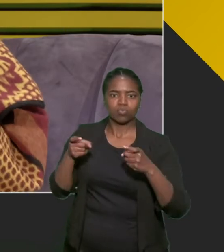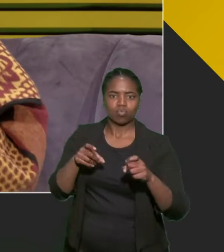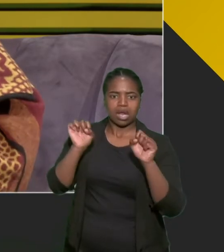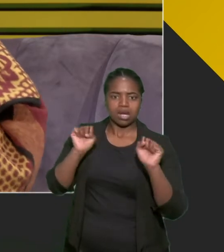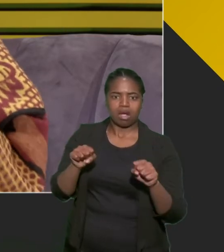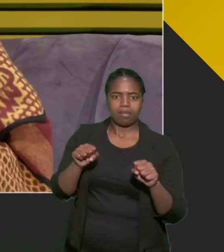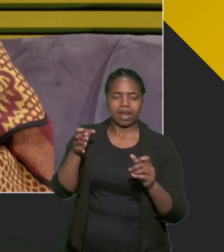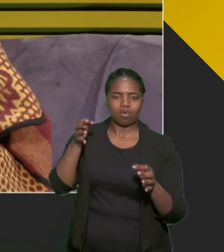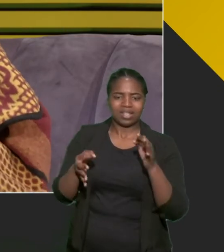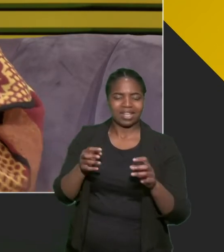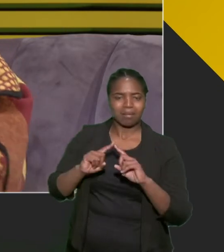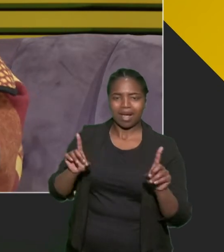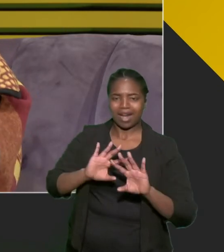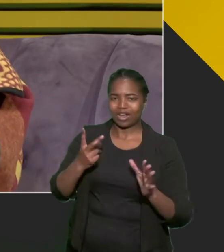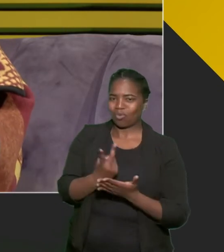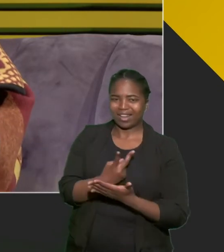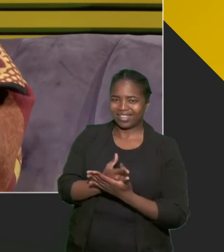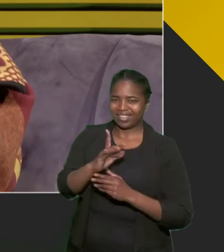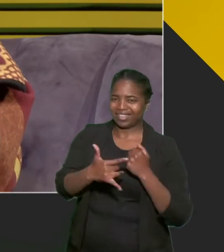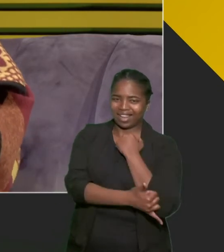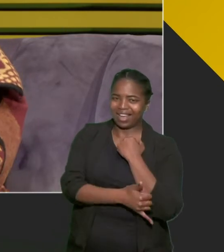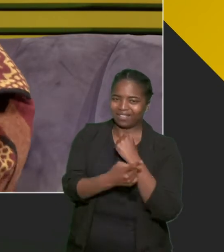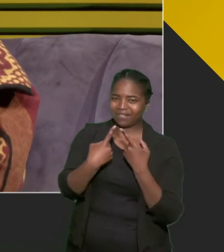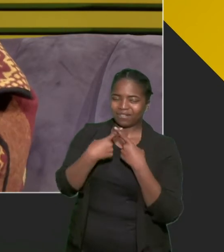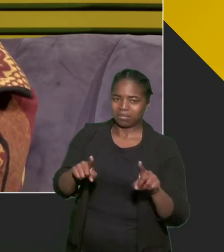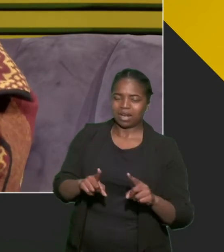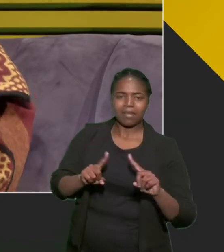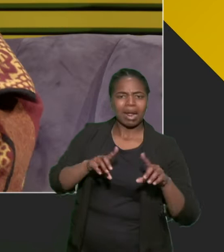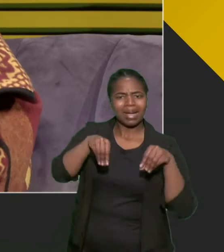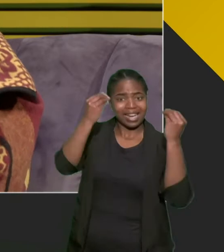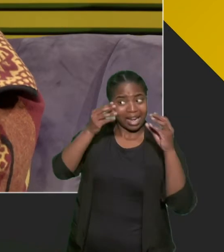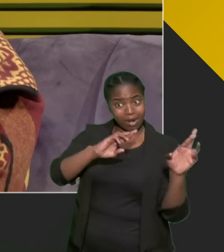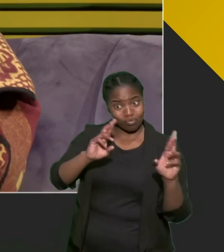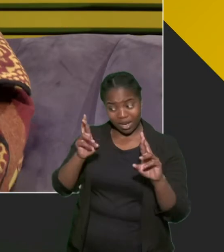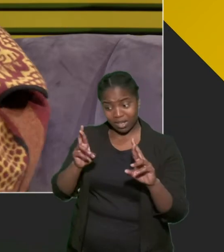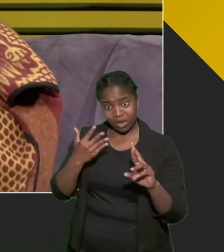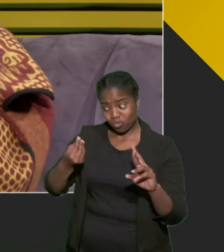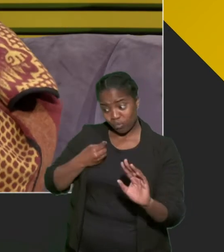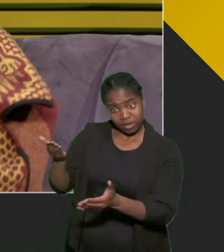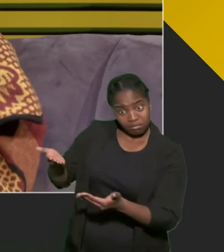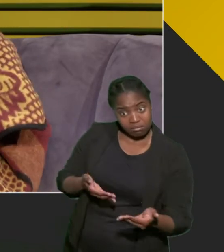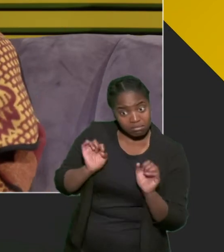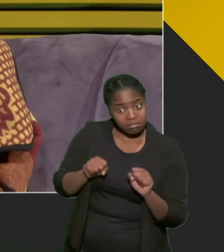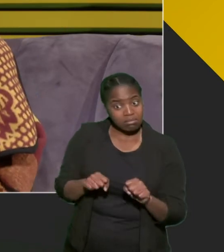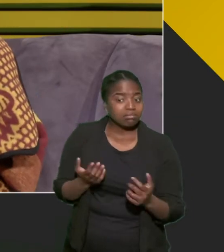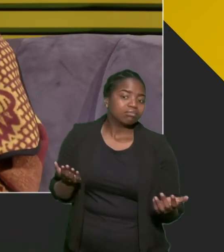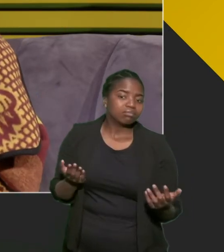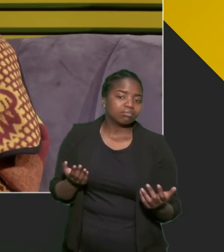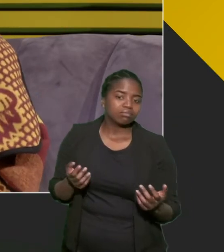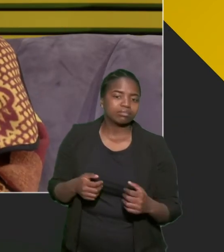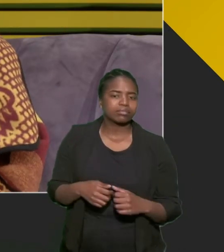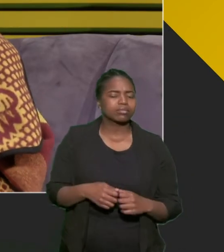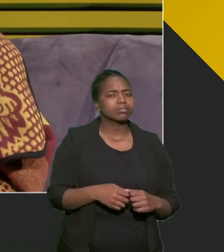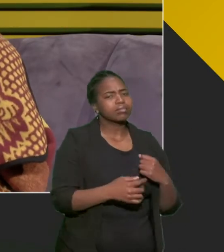be in politics and so on. But now, are the older generation ready to receive that? Is there poverty in